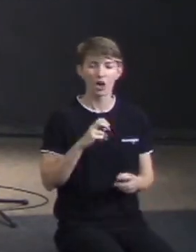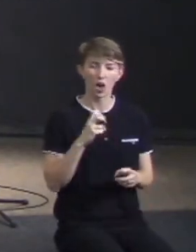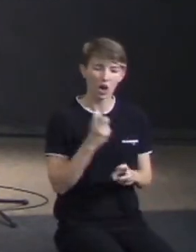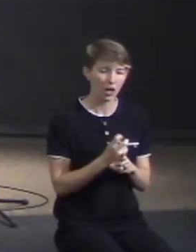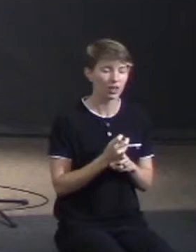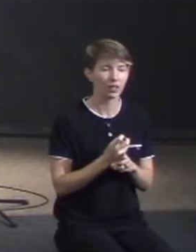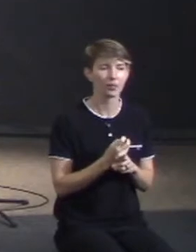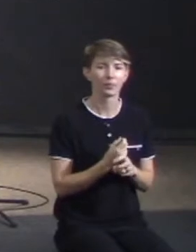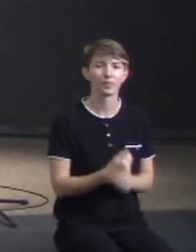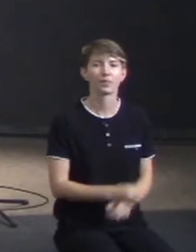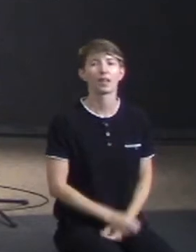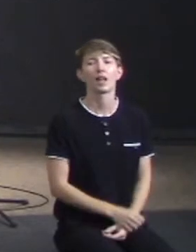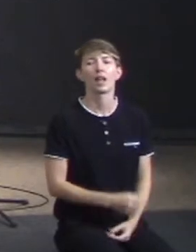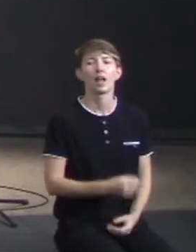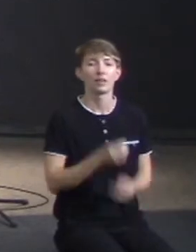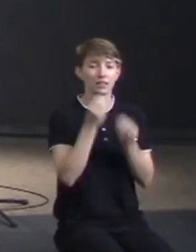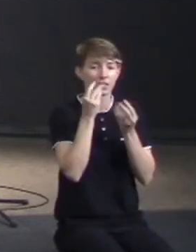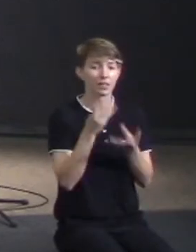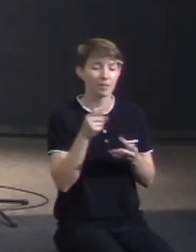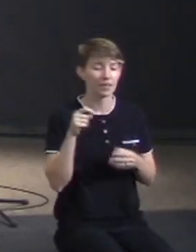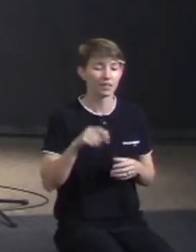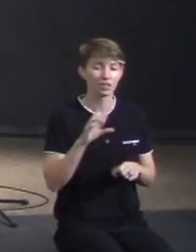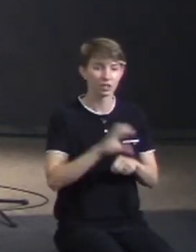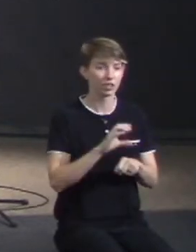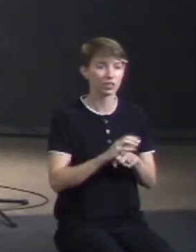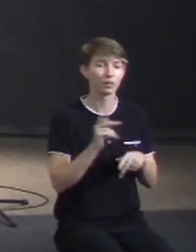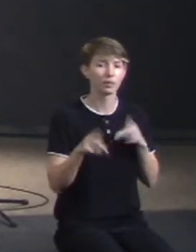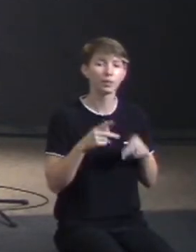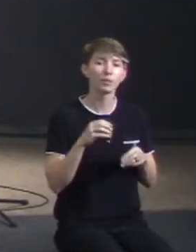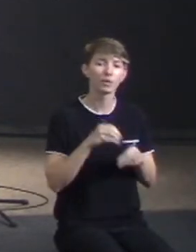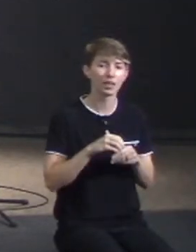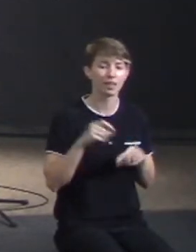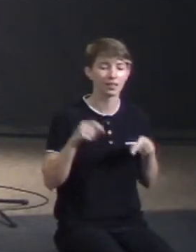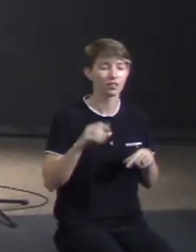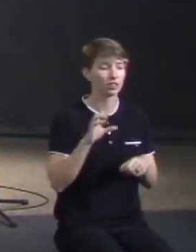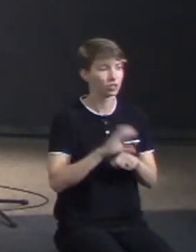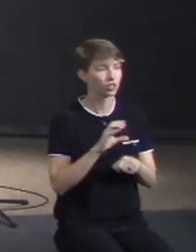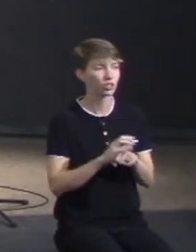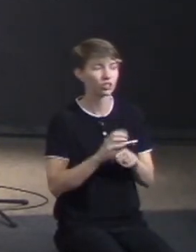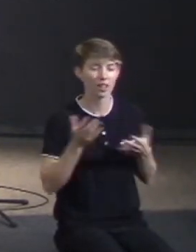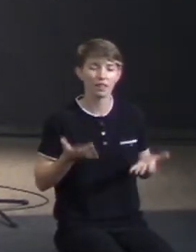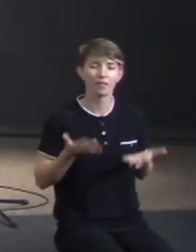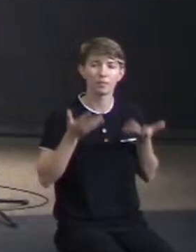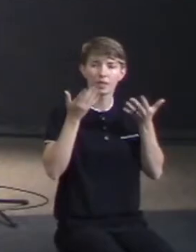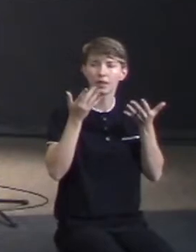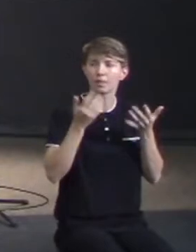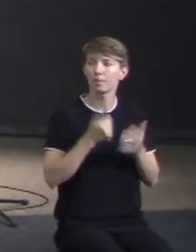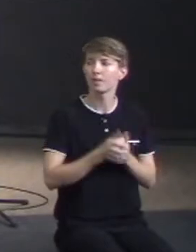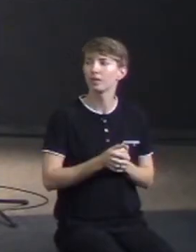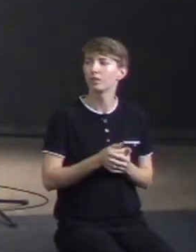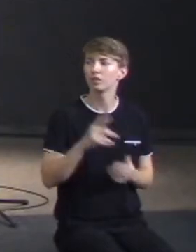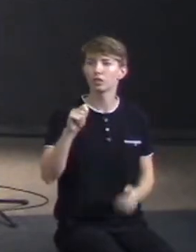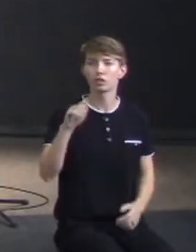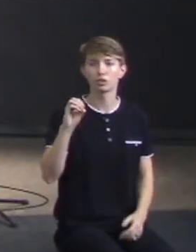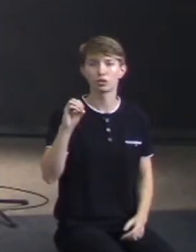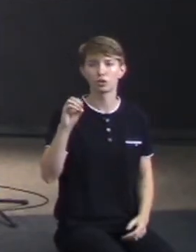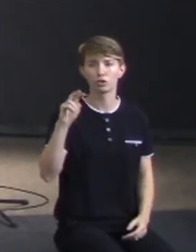this church, the people in this church lift me up. One, Tony Thomas, are you here today?